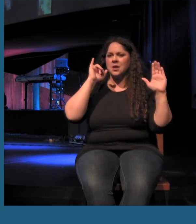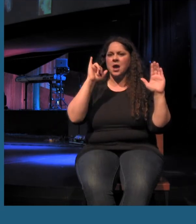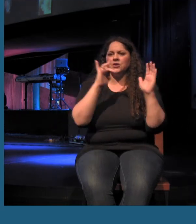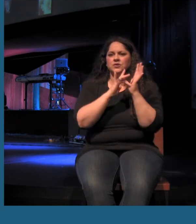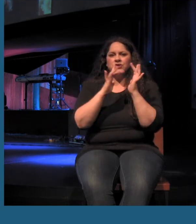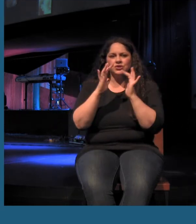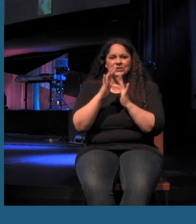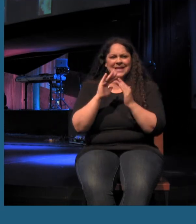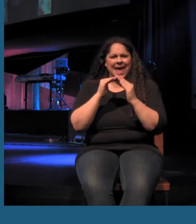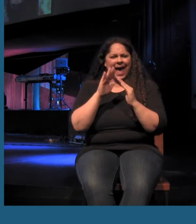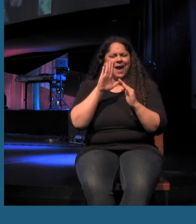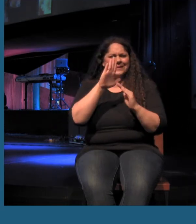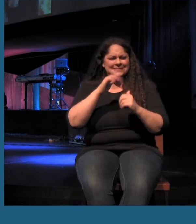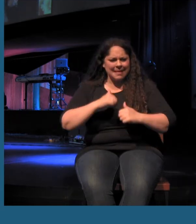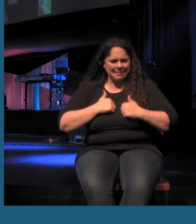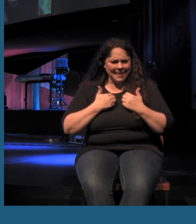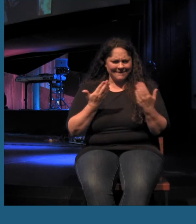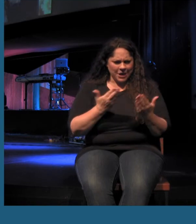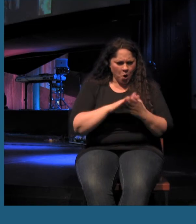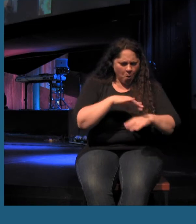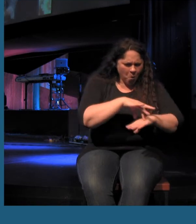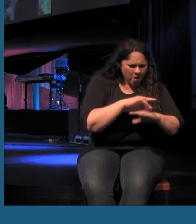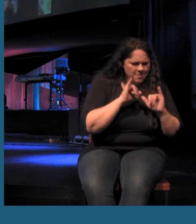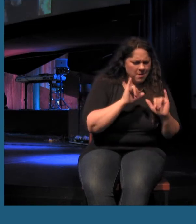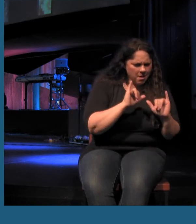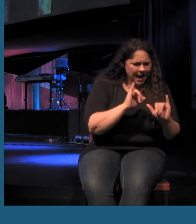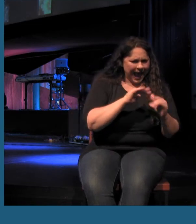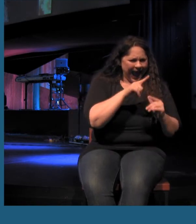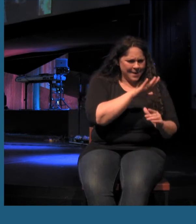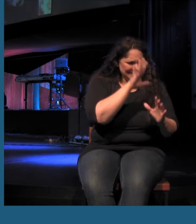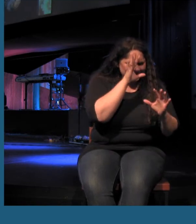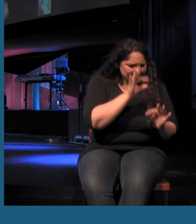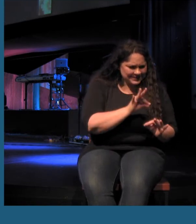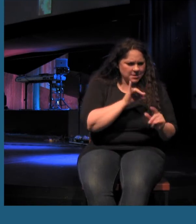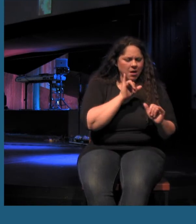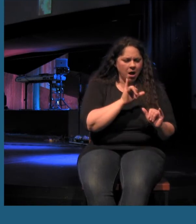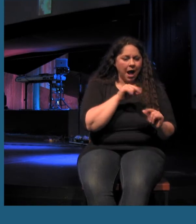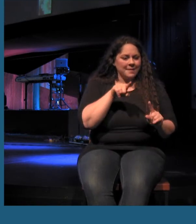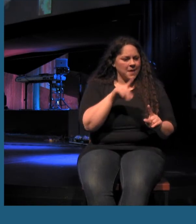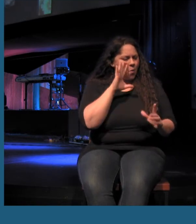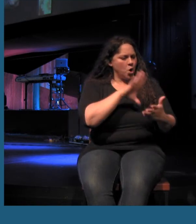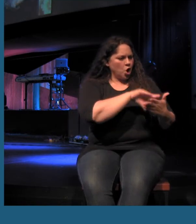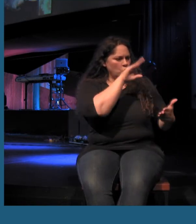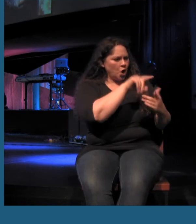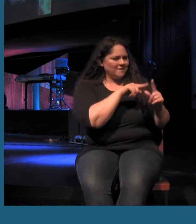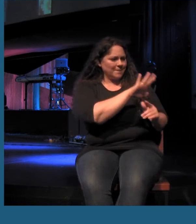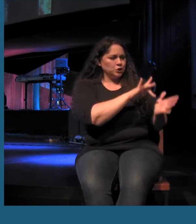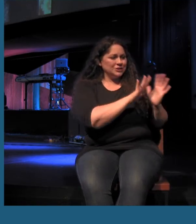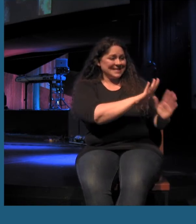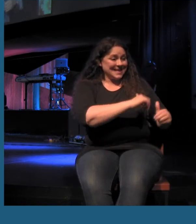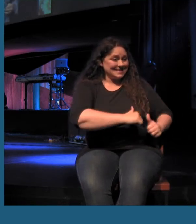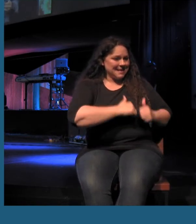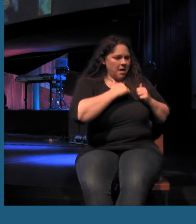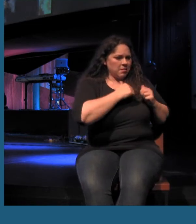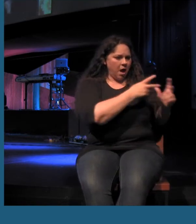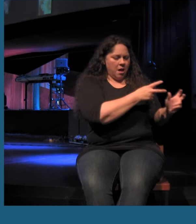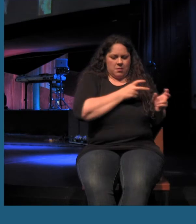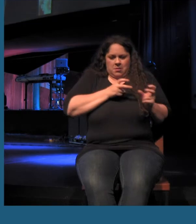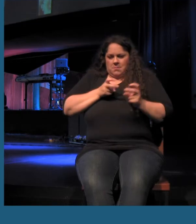he made decisions, it begins to influence how a person will interact with other people, how they'll love others the way Jesus